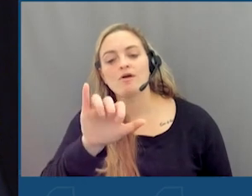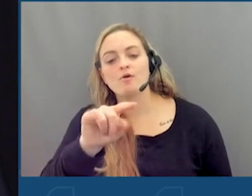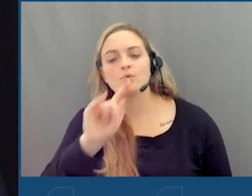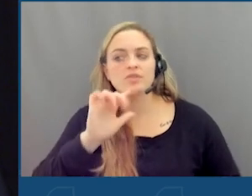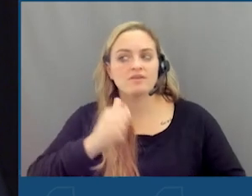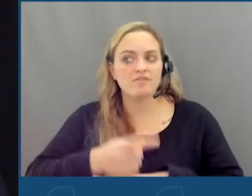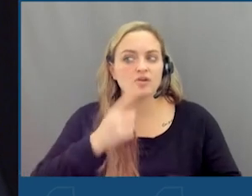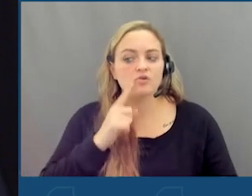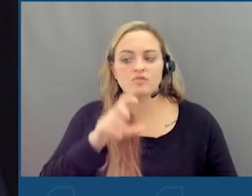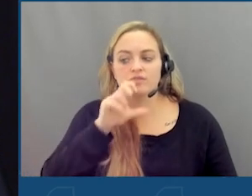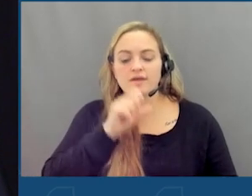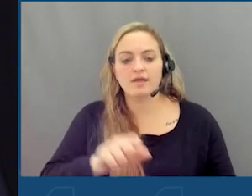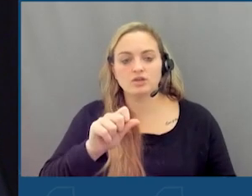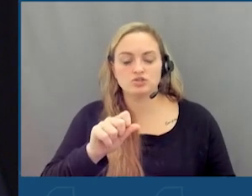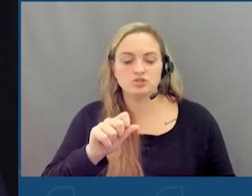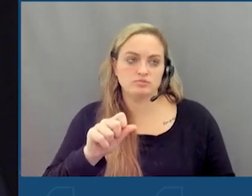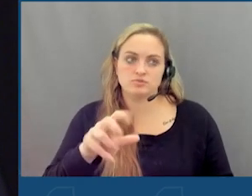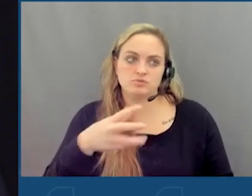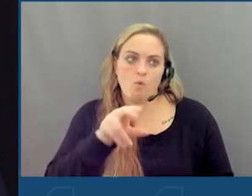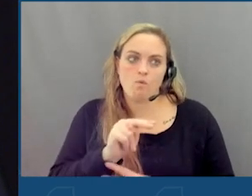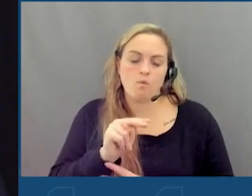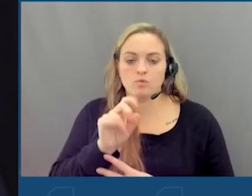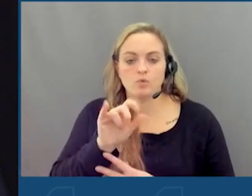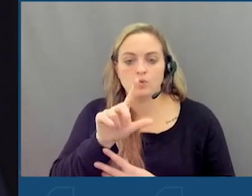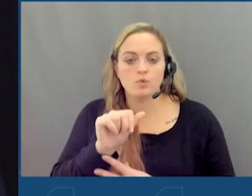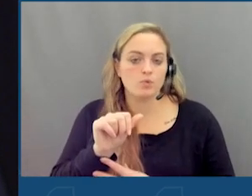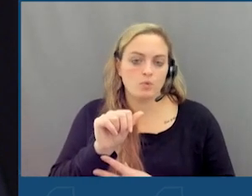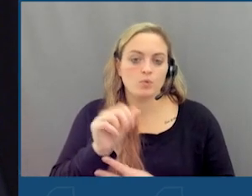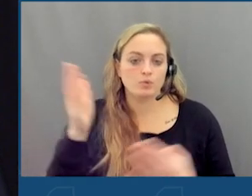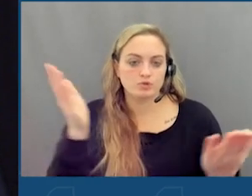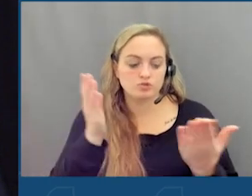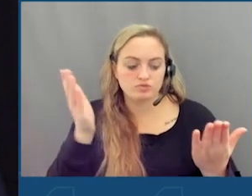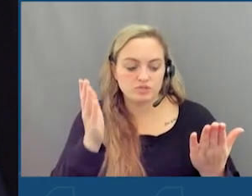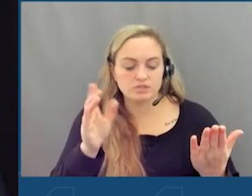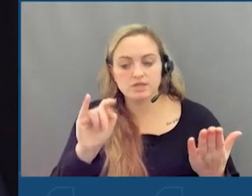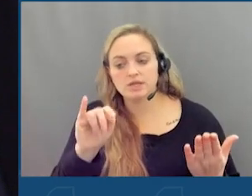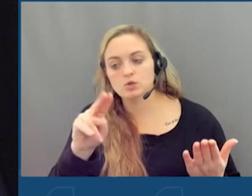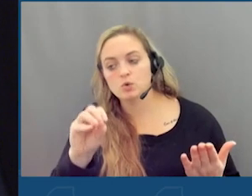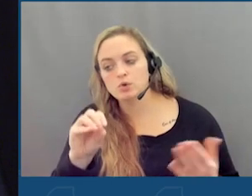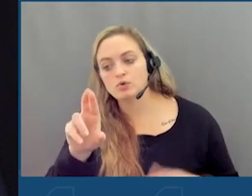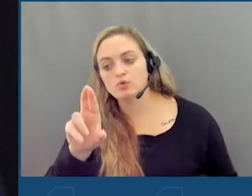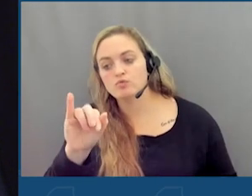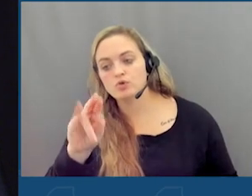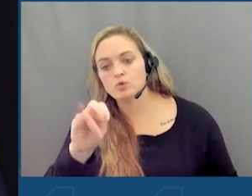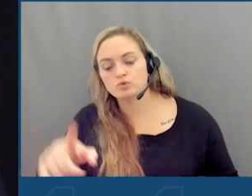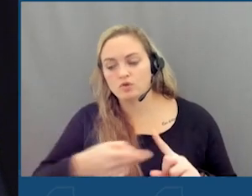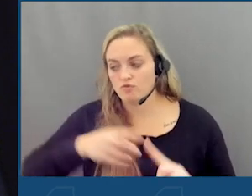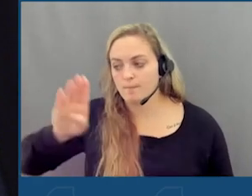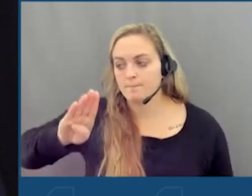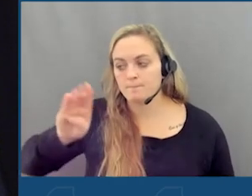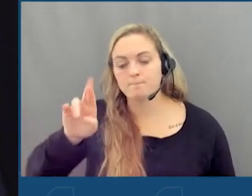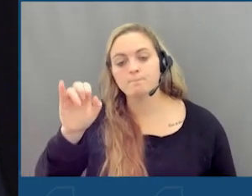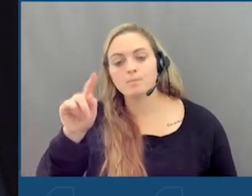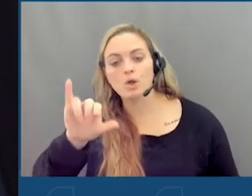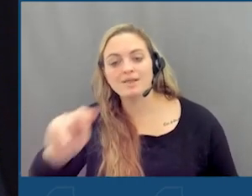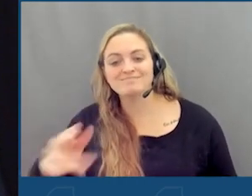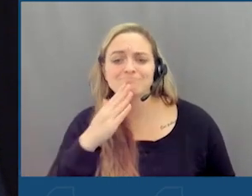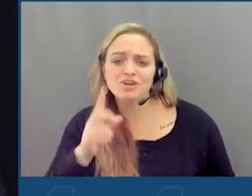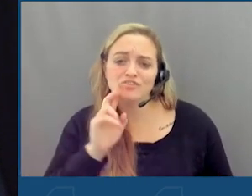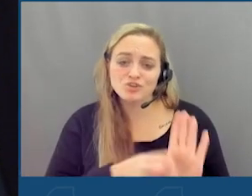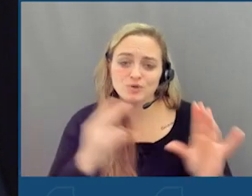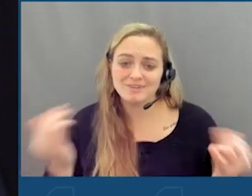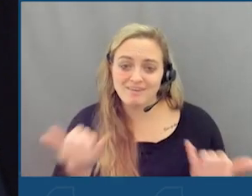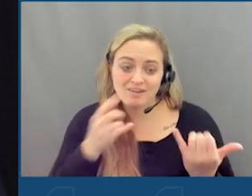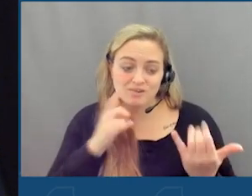of the Ancient Song Doula Services, as well as Antonio Reynoso from Brooklyn. Thank you for being here today to help support this.